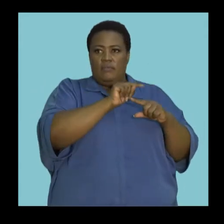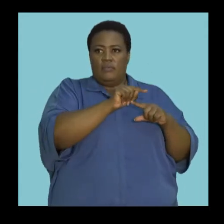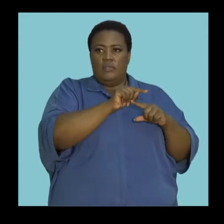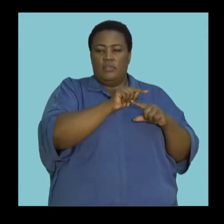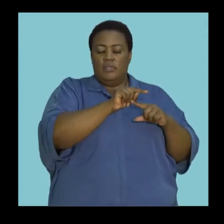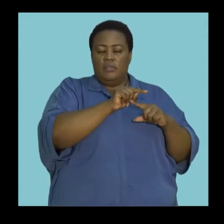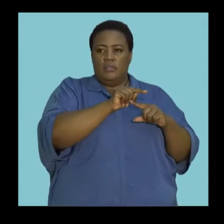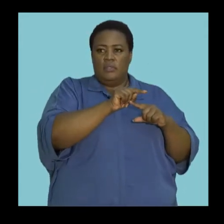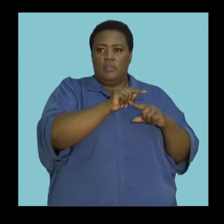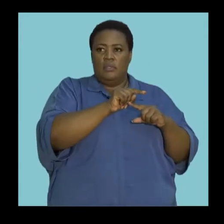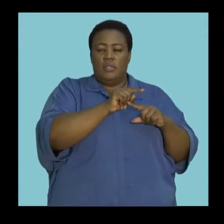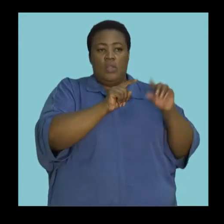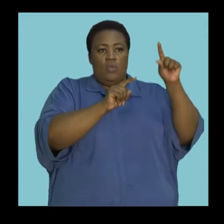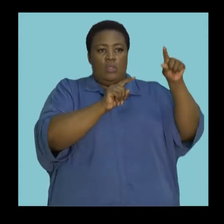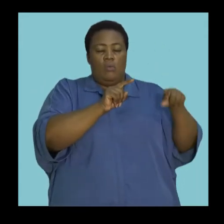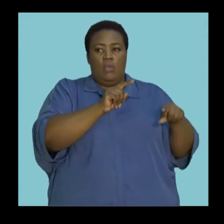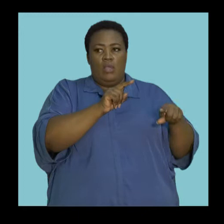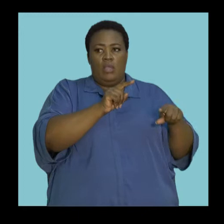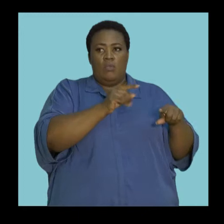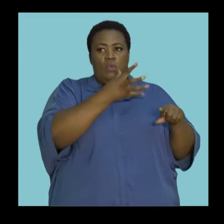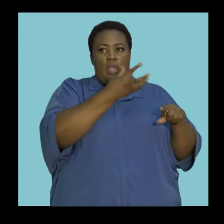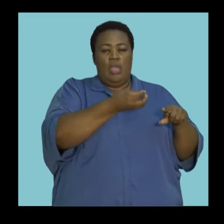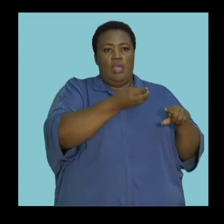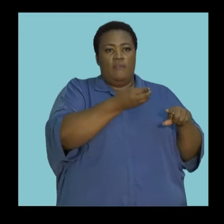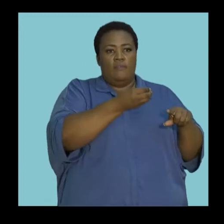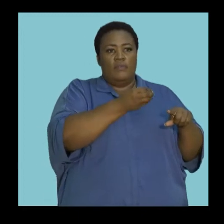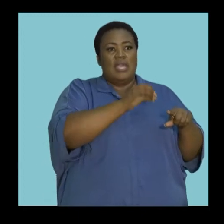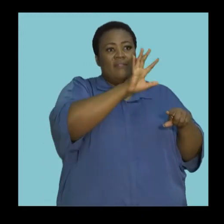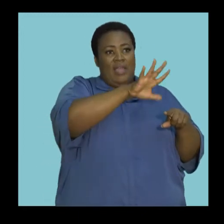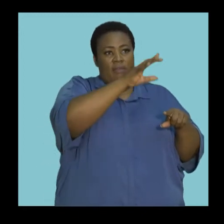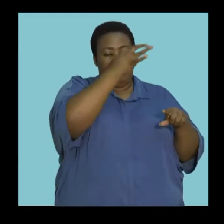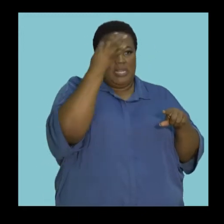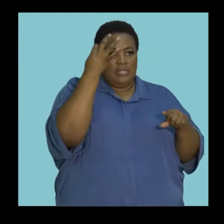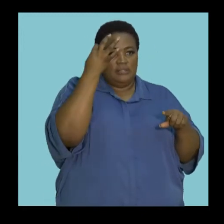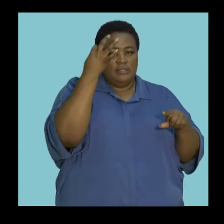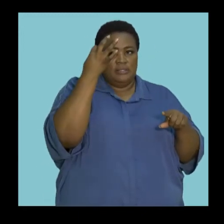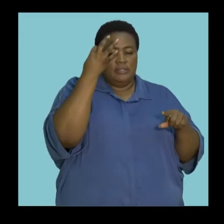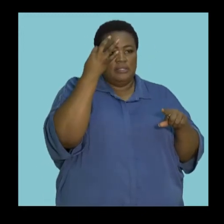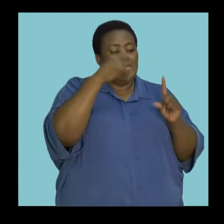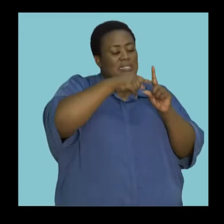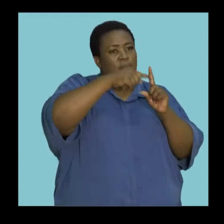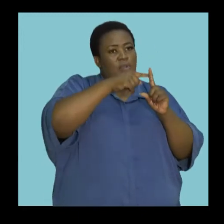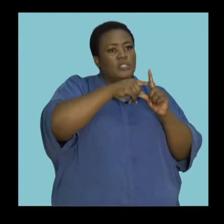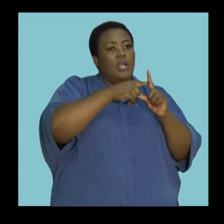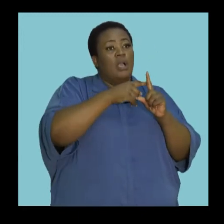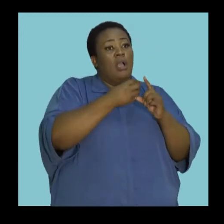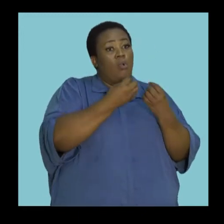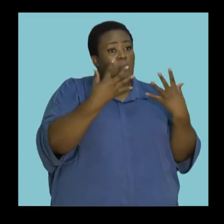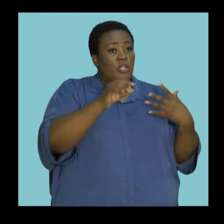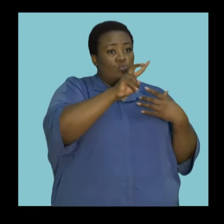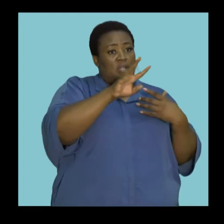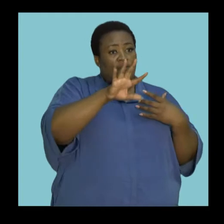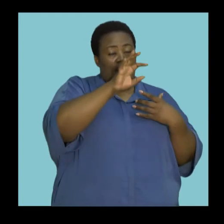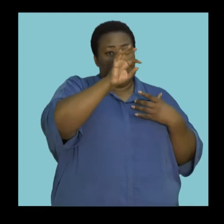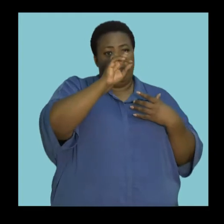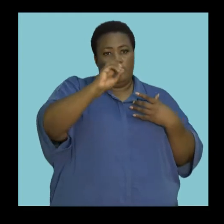that up this way, and on the y-axis we've got at 5 minutes the temperature was 25 degrees, and